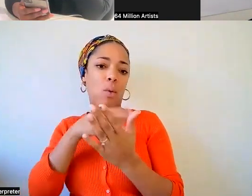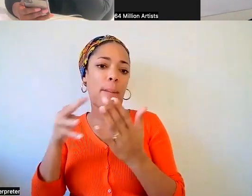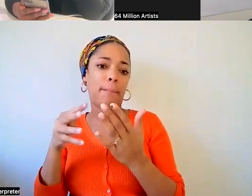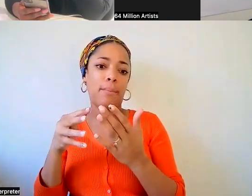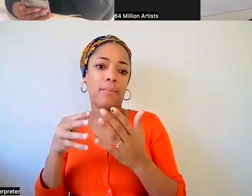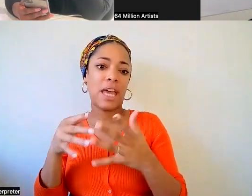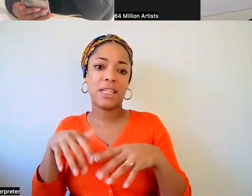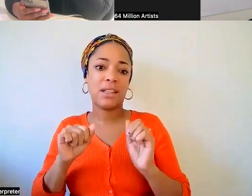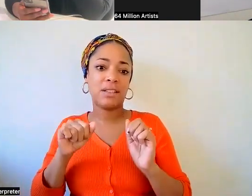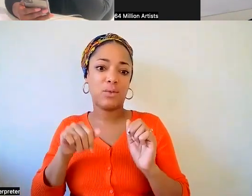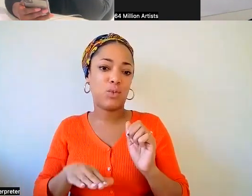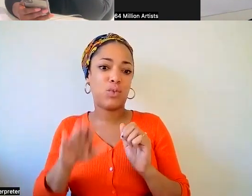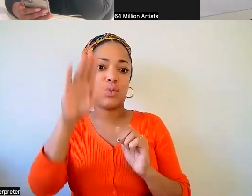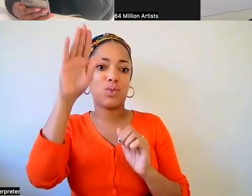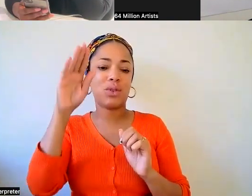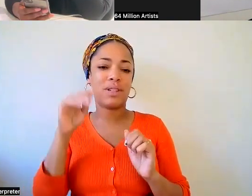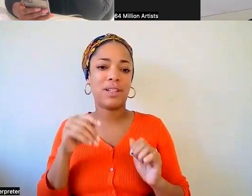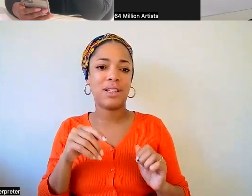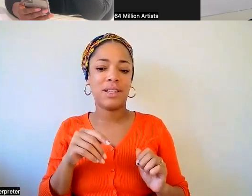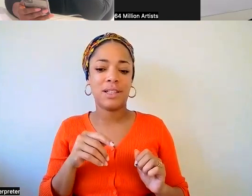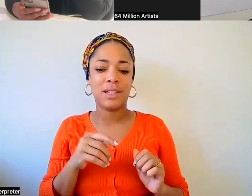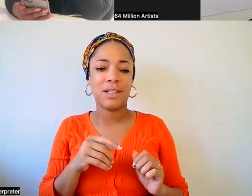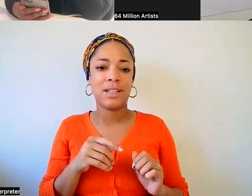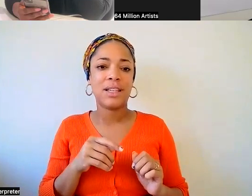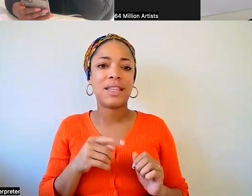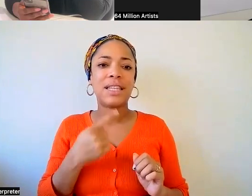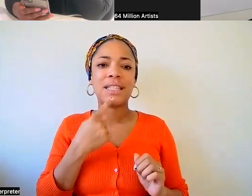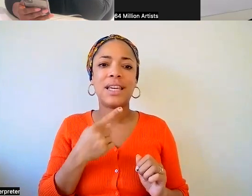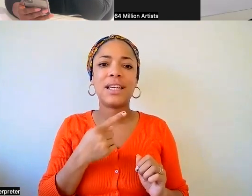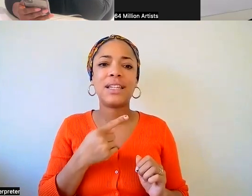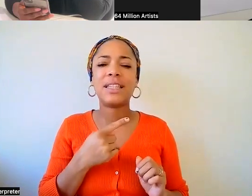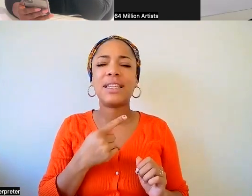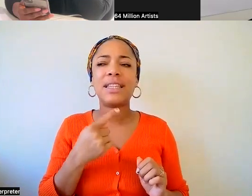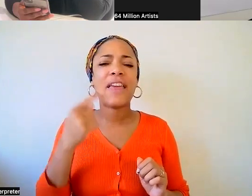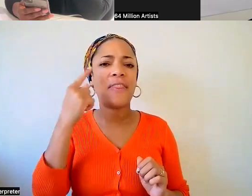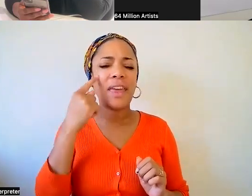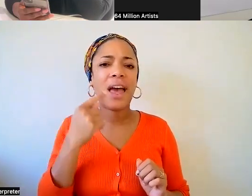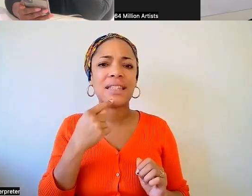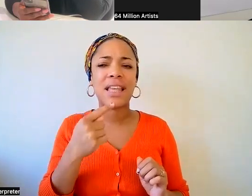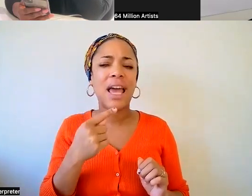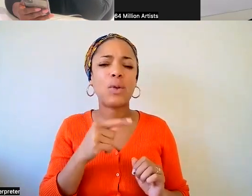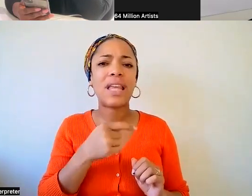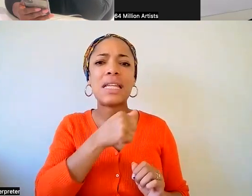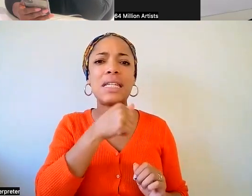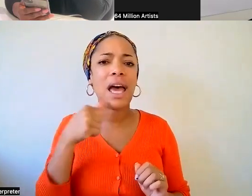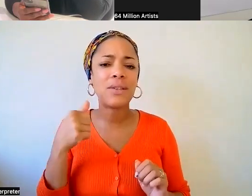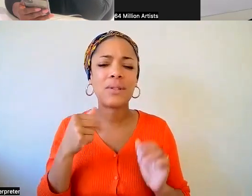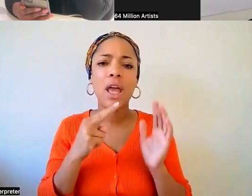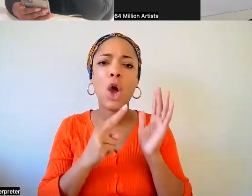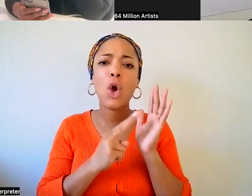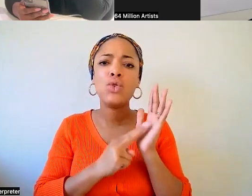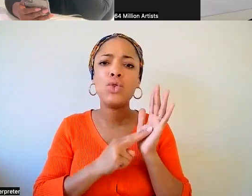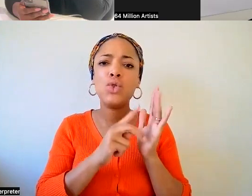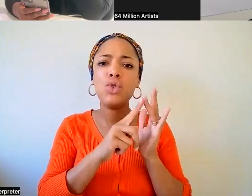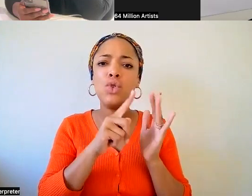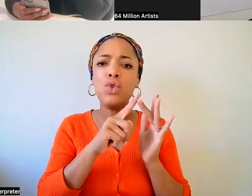And American kids think that I don't say nice, they think I say noise. So they wrote a subtitle on it so they could understand